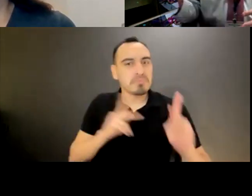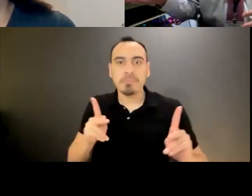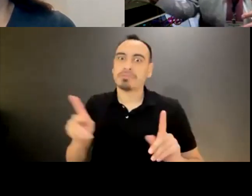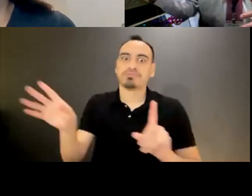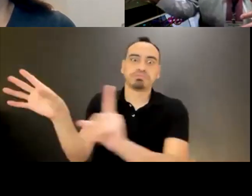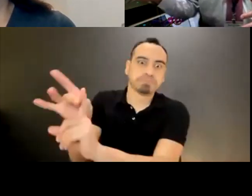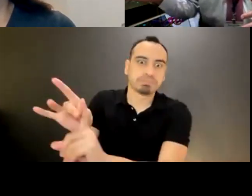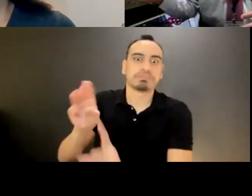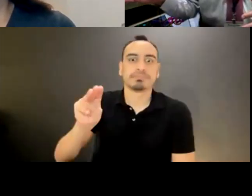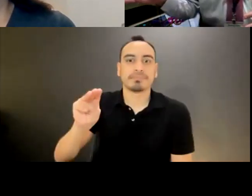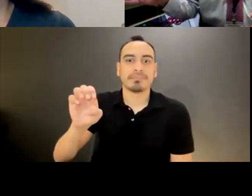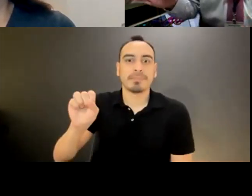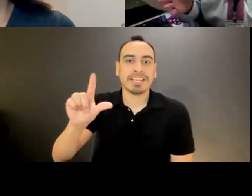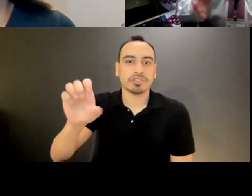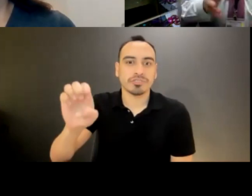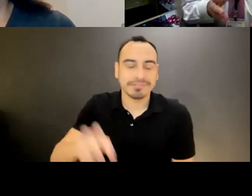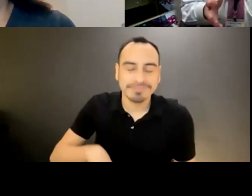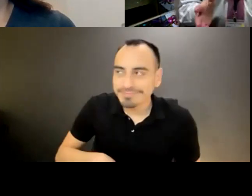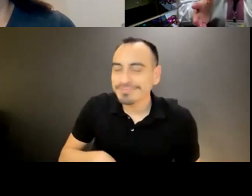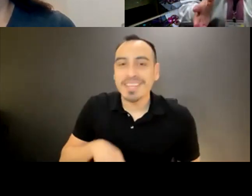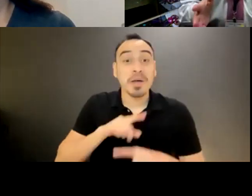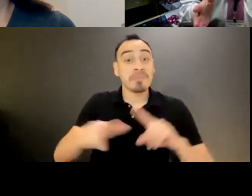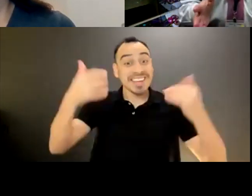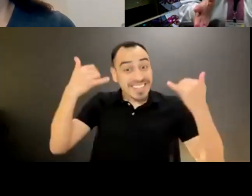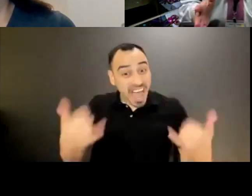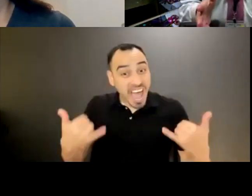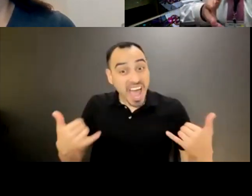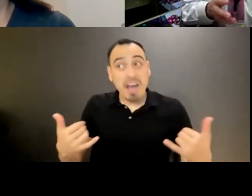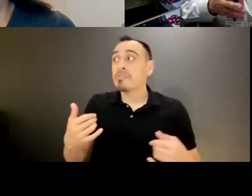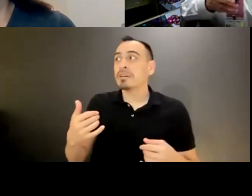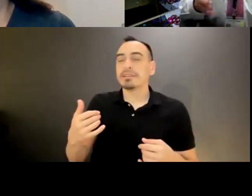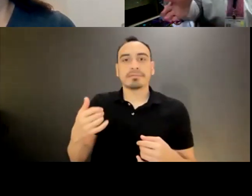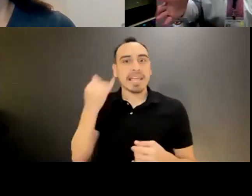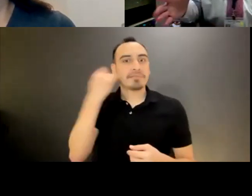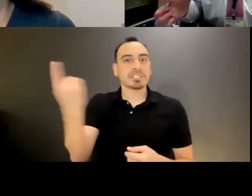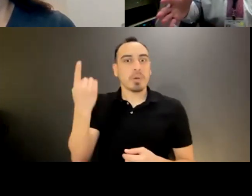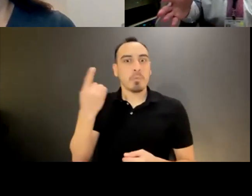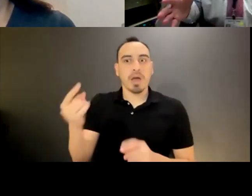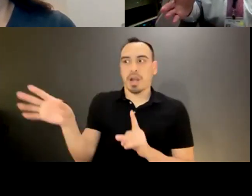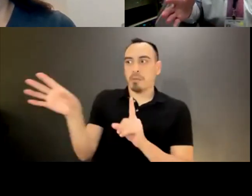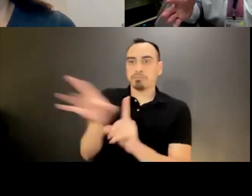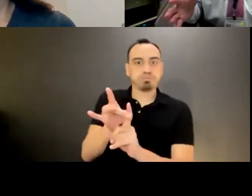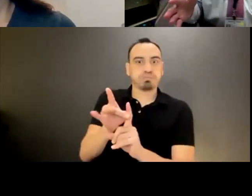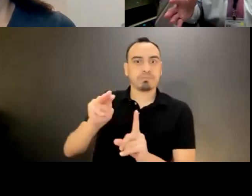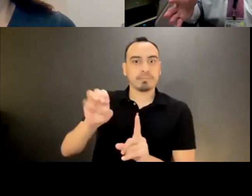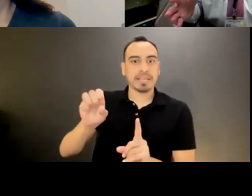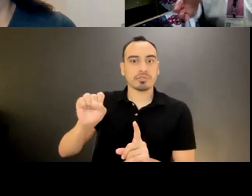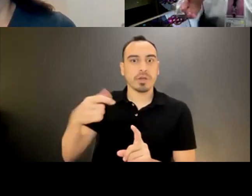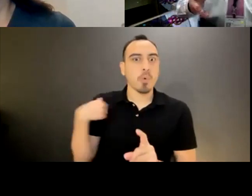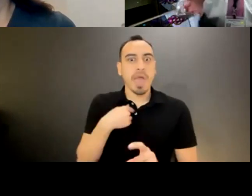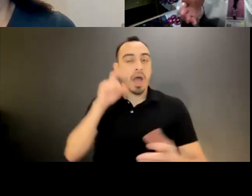it's front page news, right? That's what herd immunity means. that's how you get rid